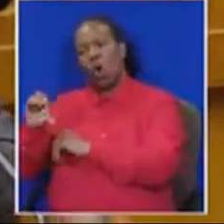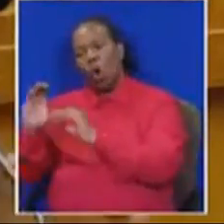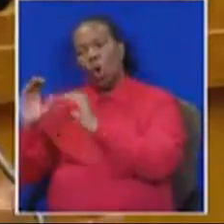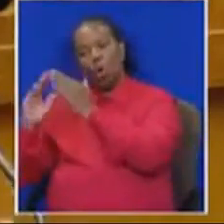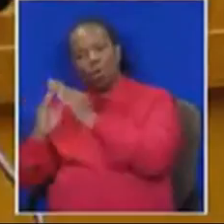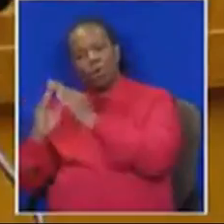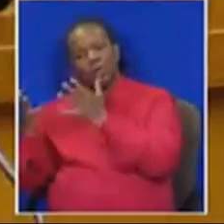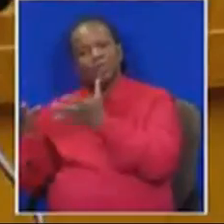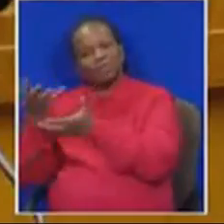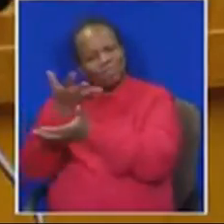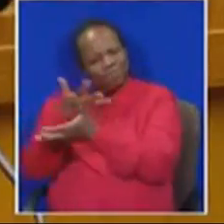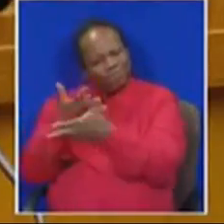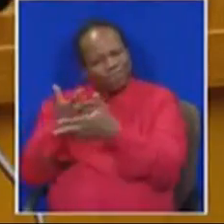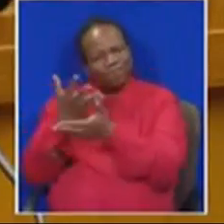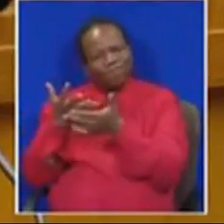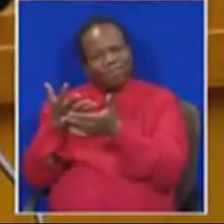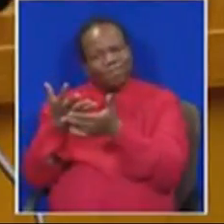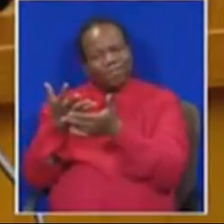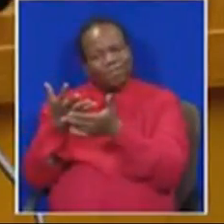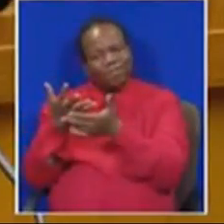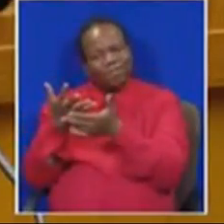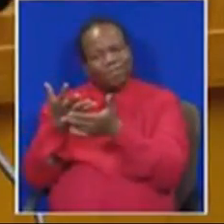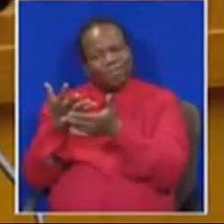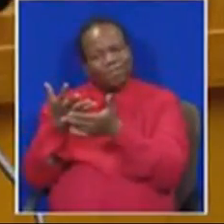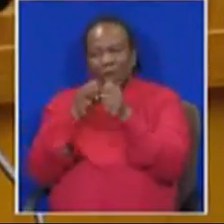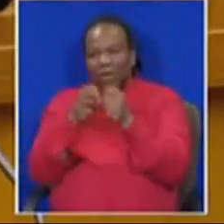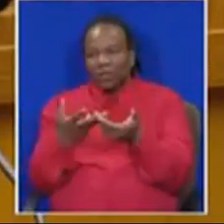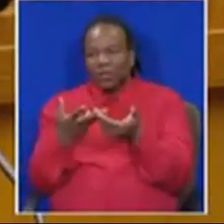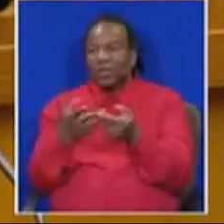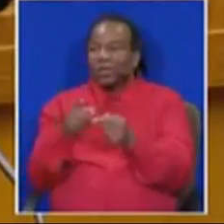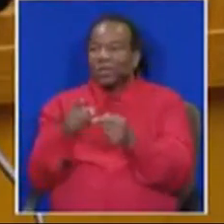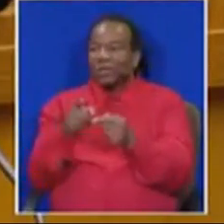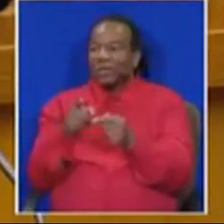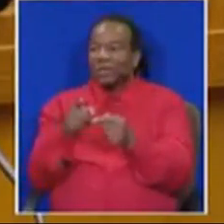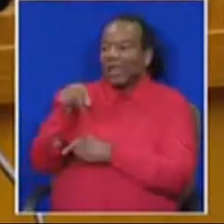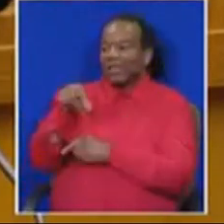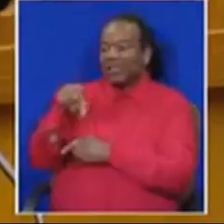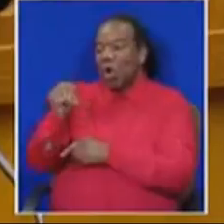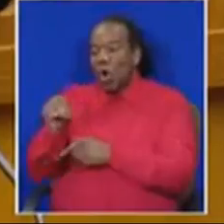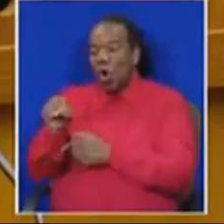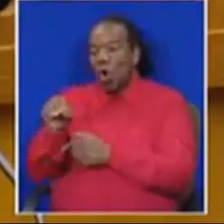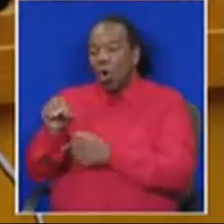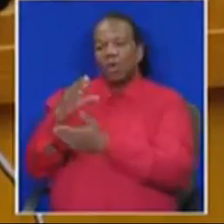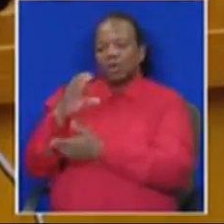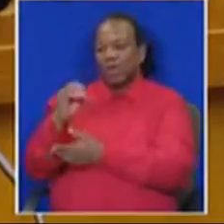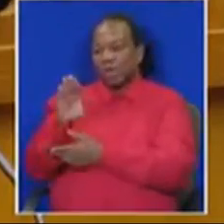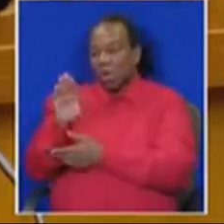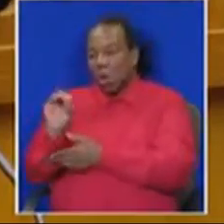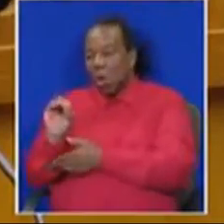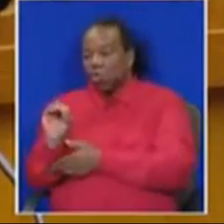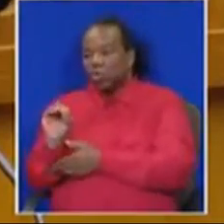and also address the challenges that NGOs and community-based organizations